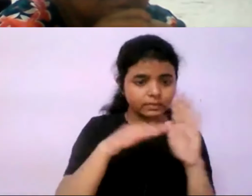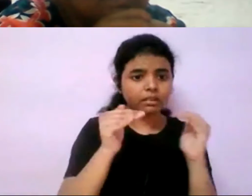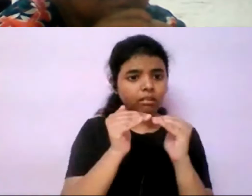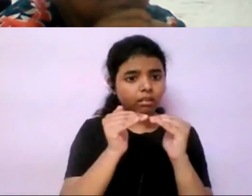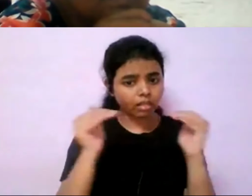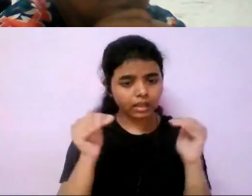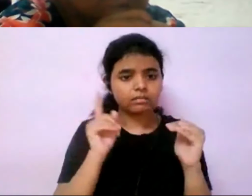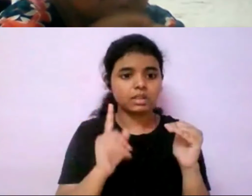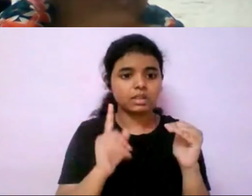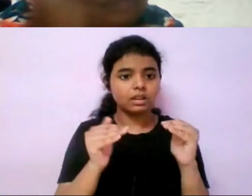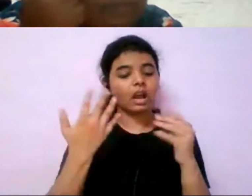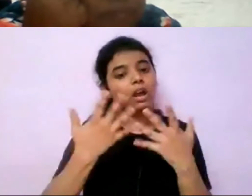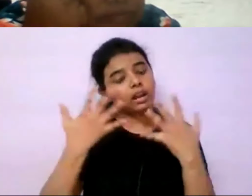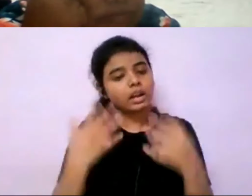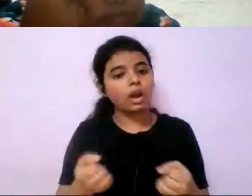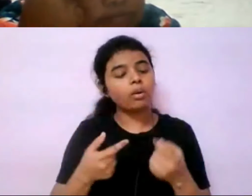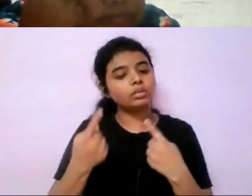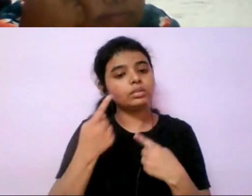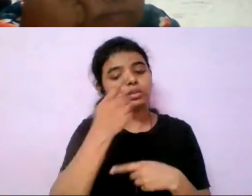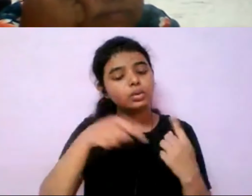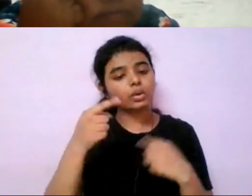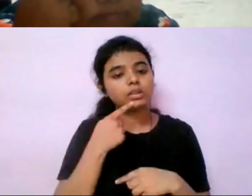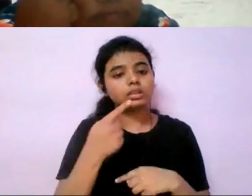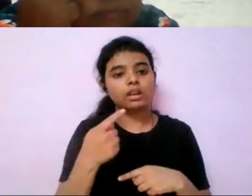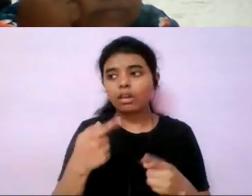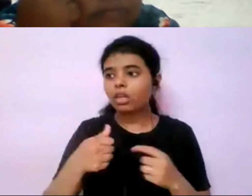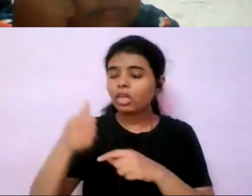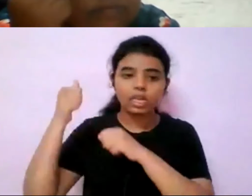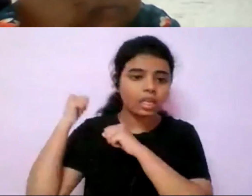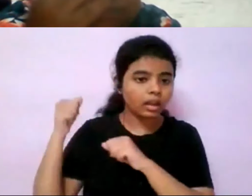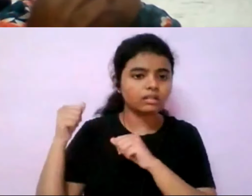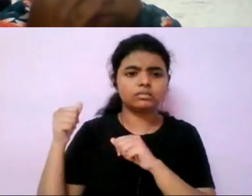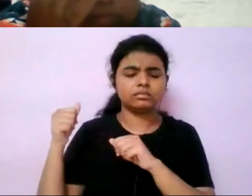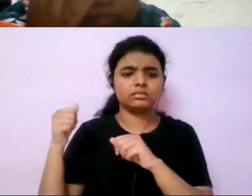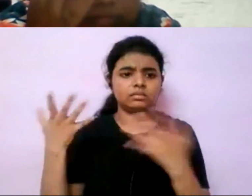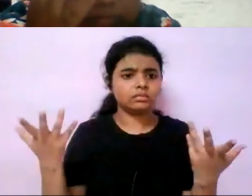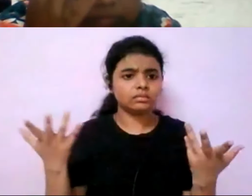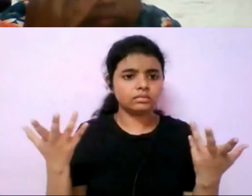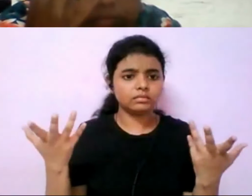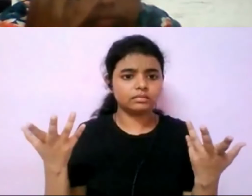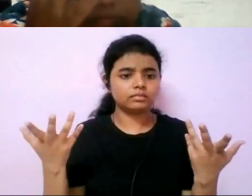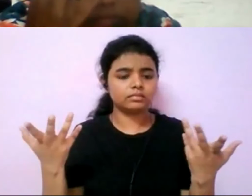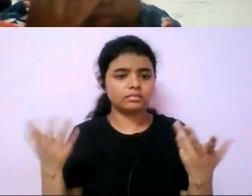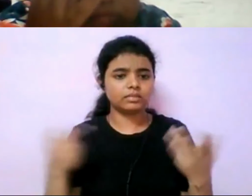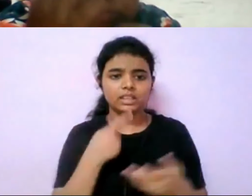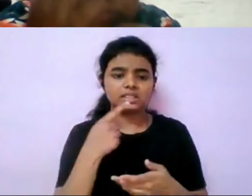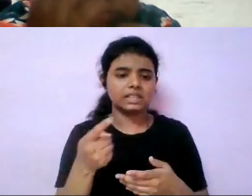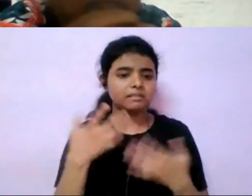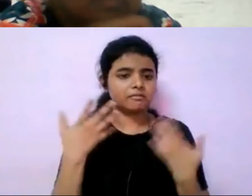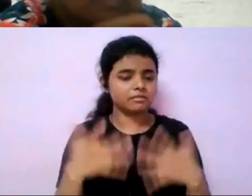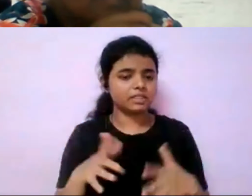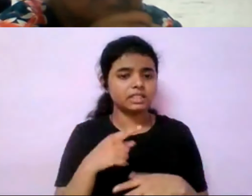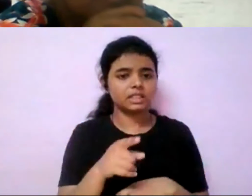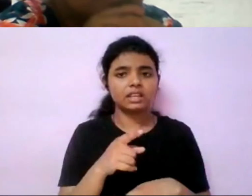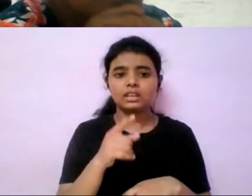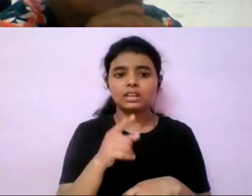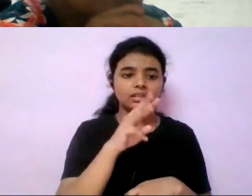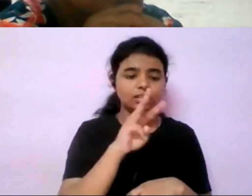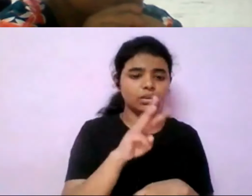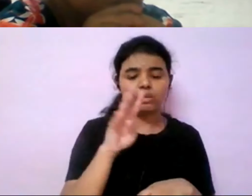going back. And as I said, 3 to 4 of them